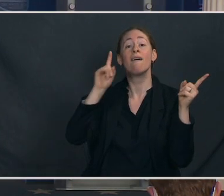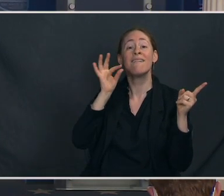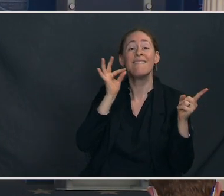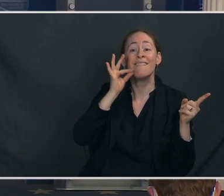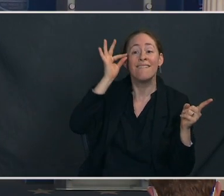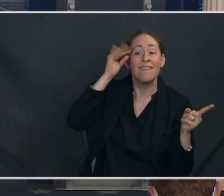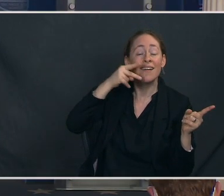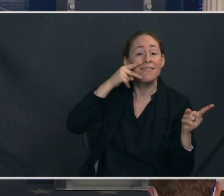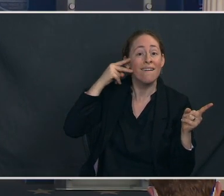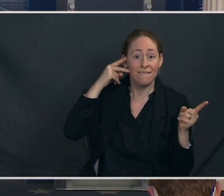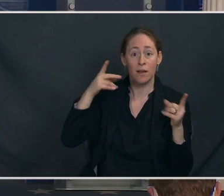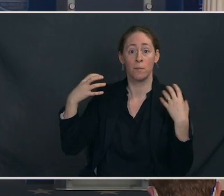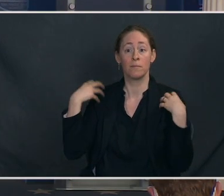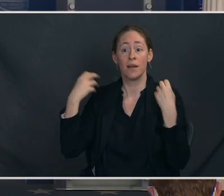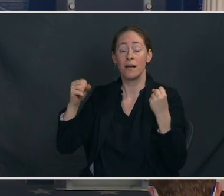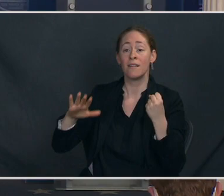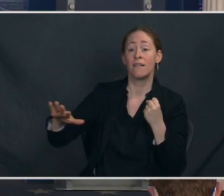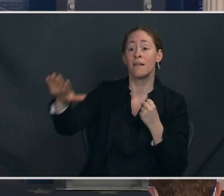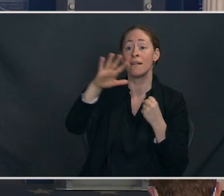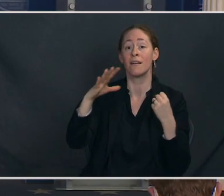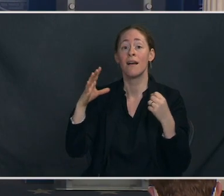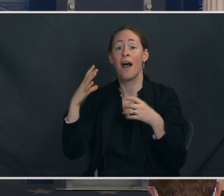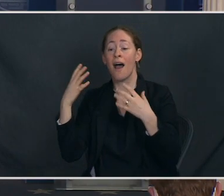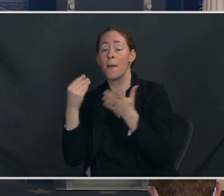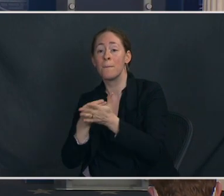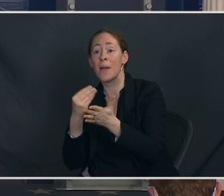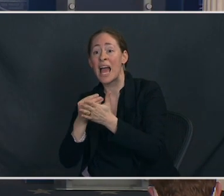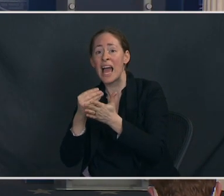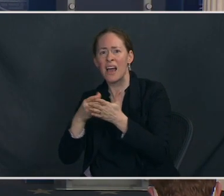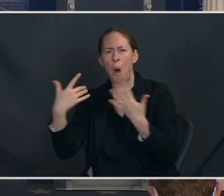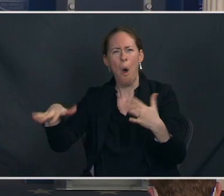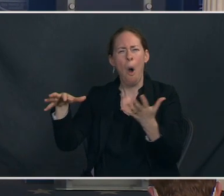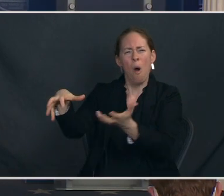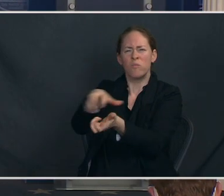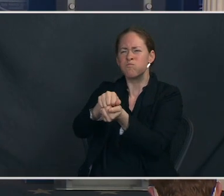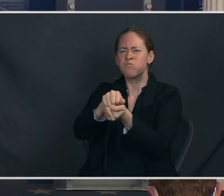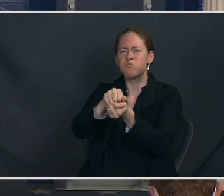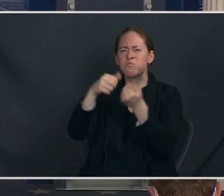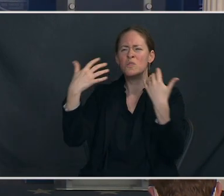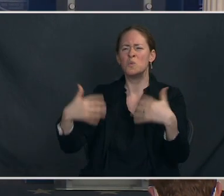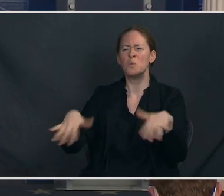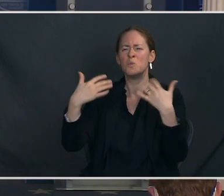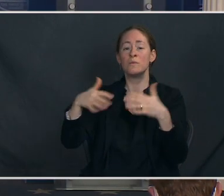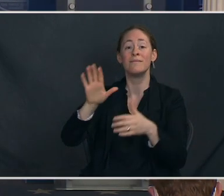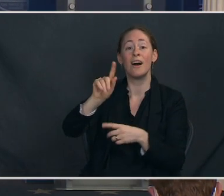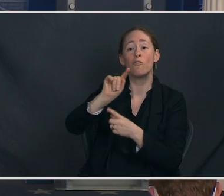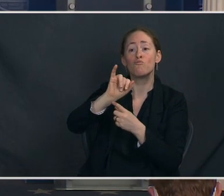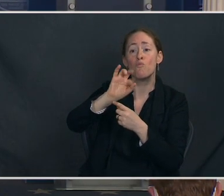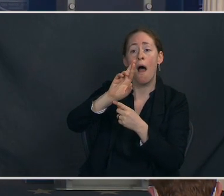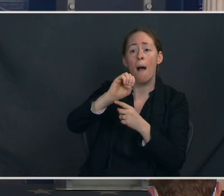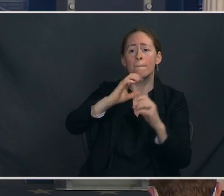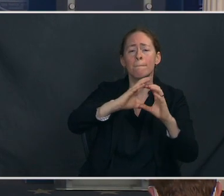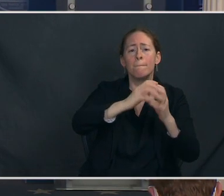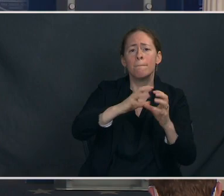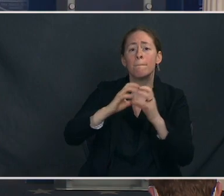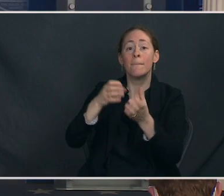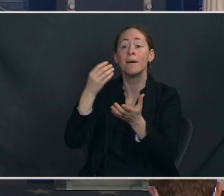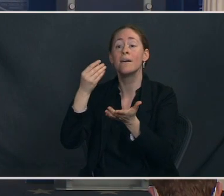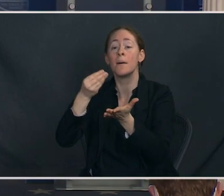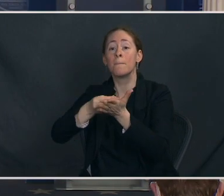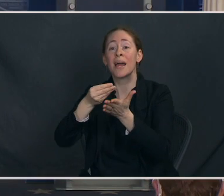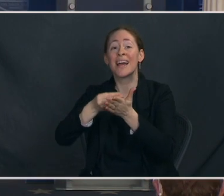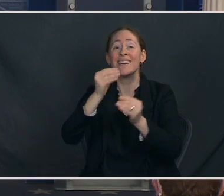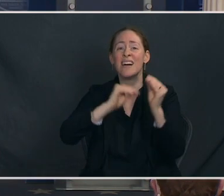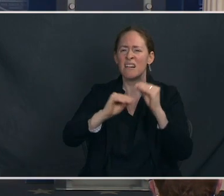health crises have devastated tribal economies and healthcare systems. These are desperate times for